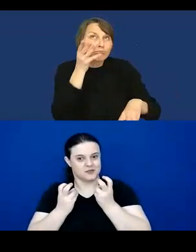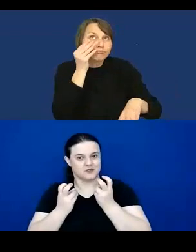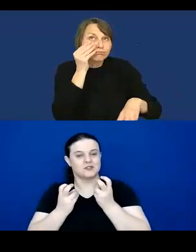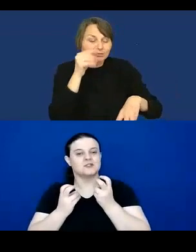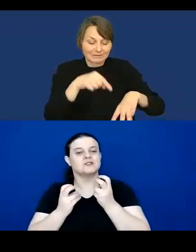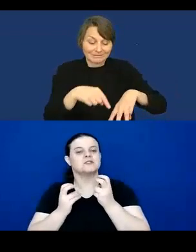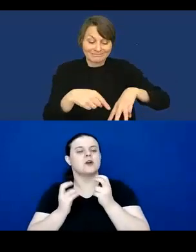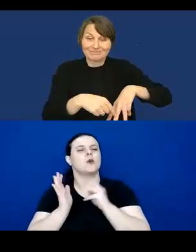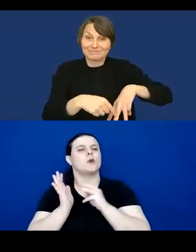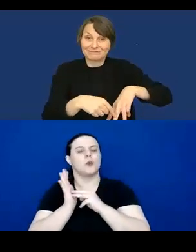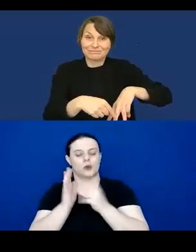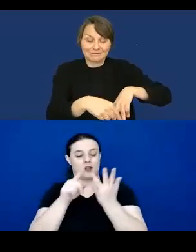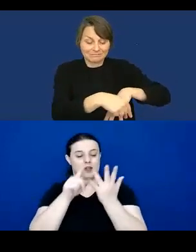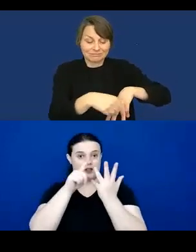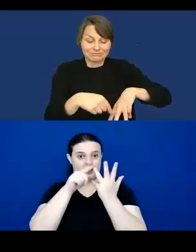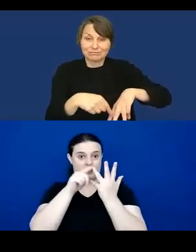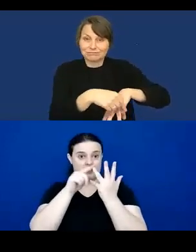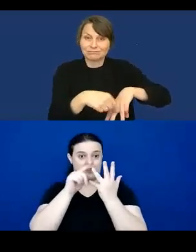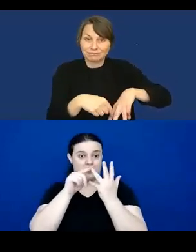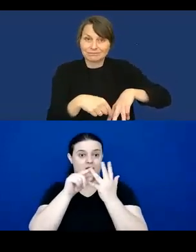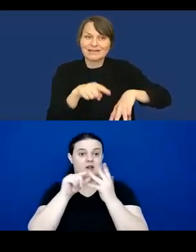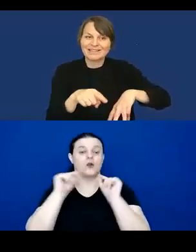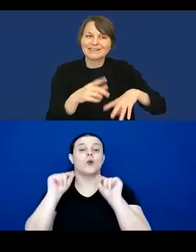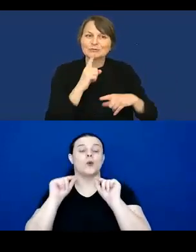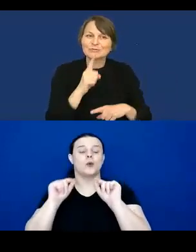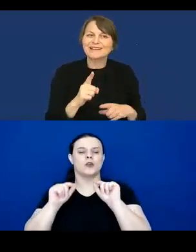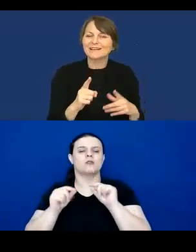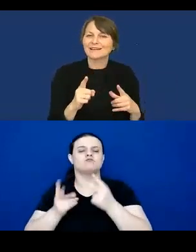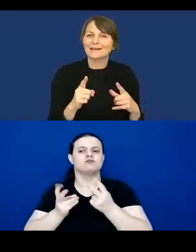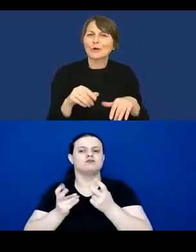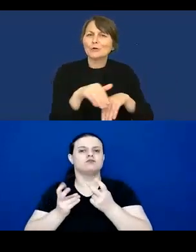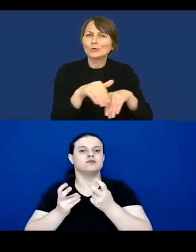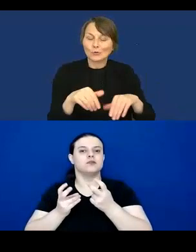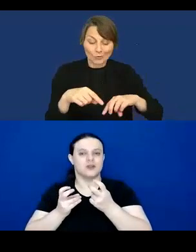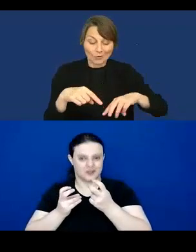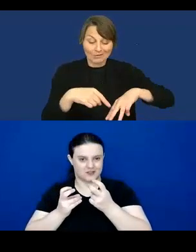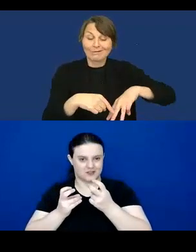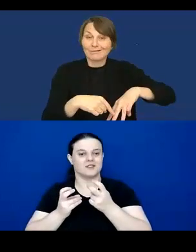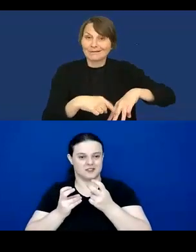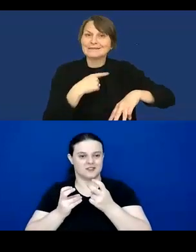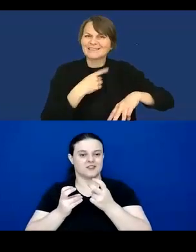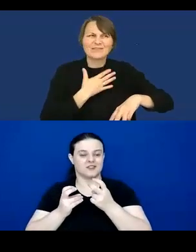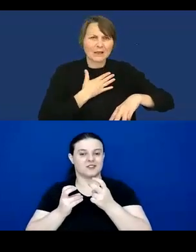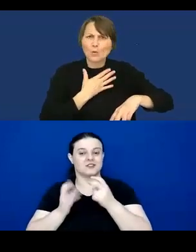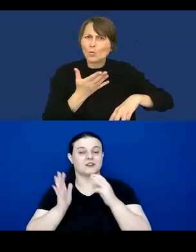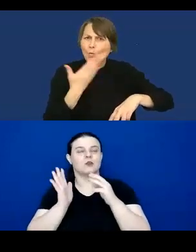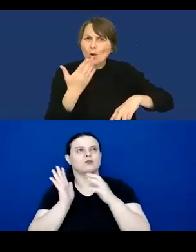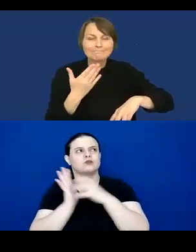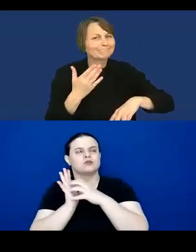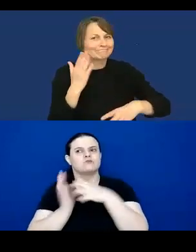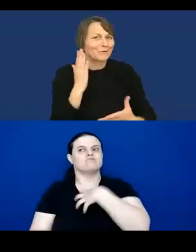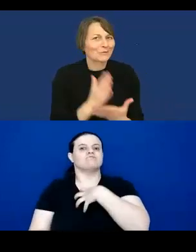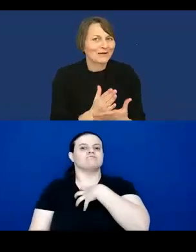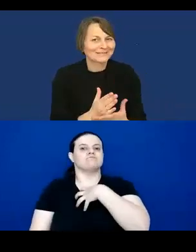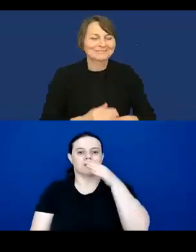finger that actually touches a neutral stimulus will still be that it touches something warm.